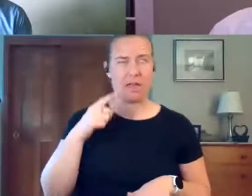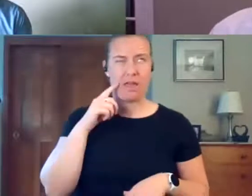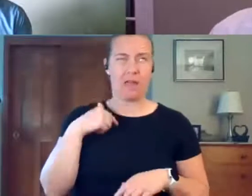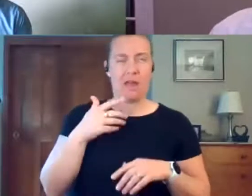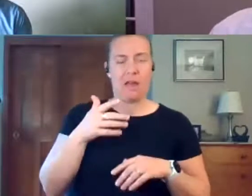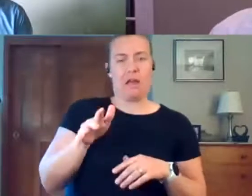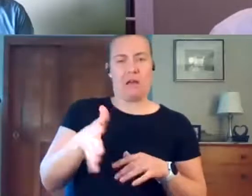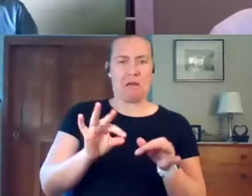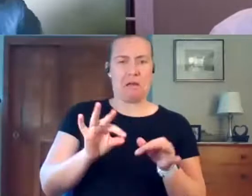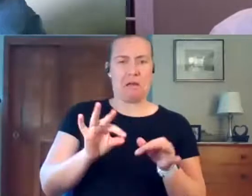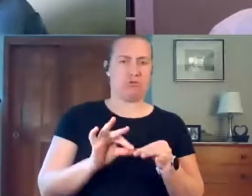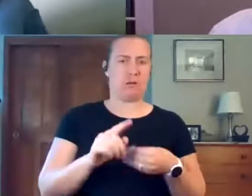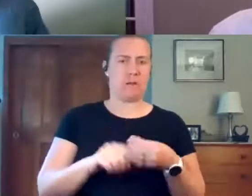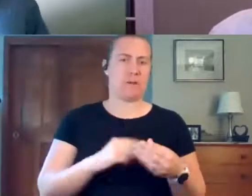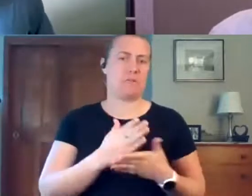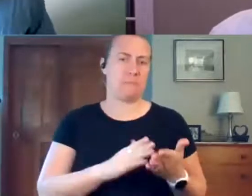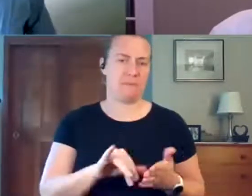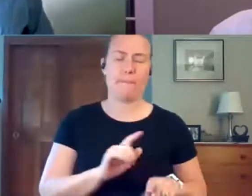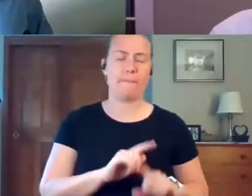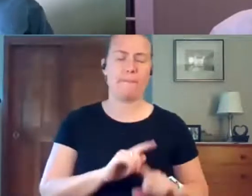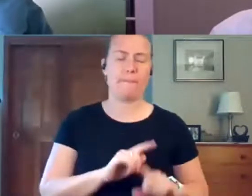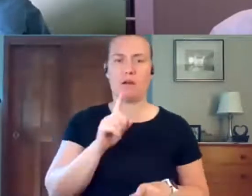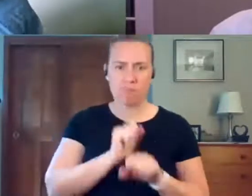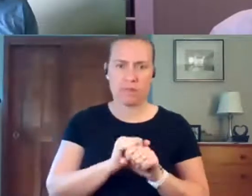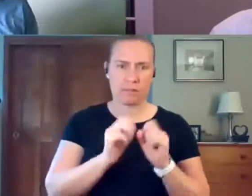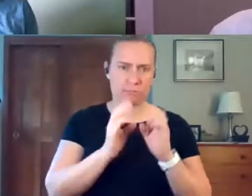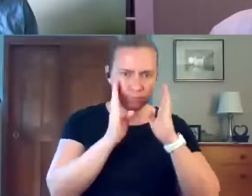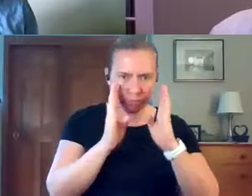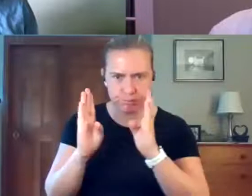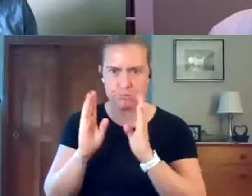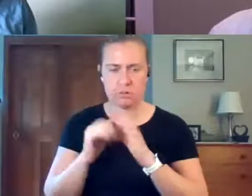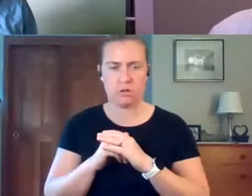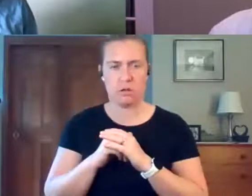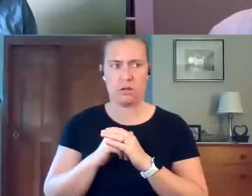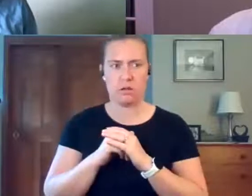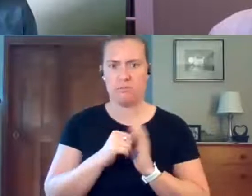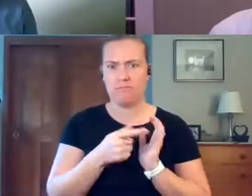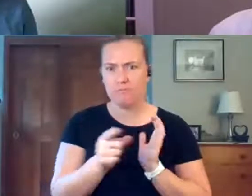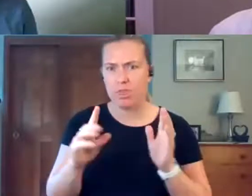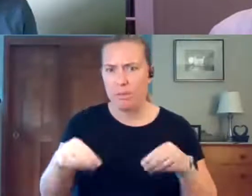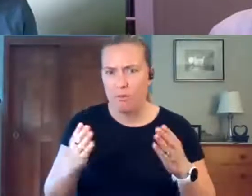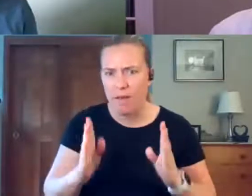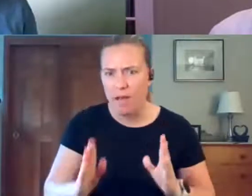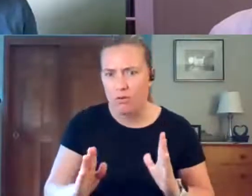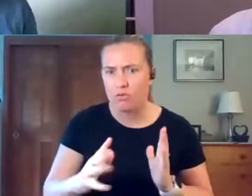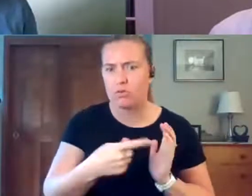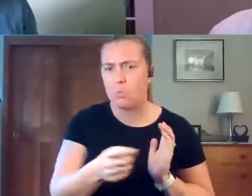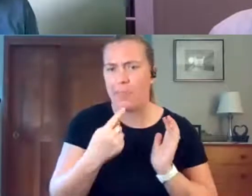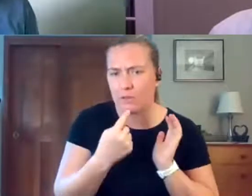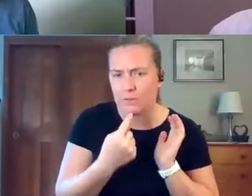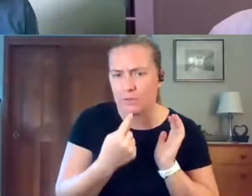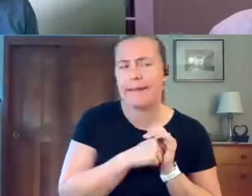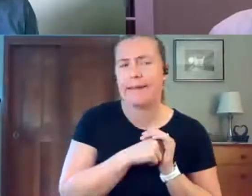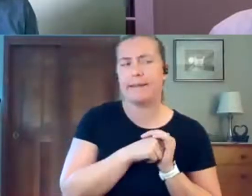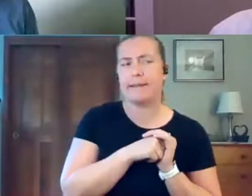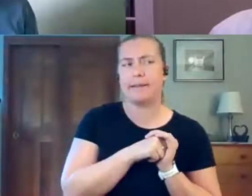this, but really, listening to what the providers on the ground had to say and